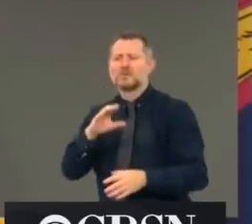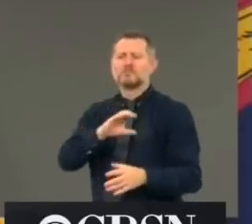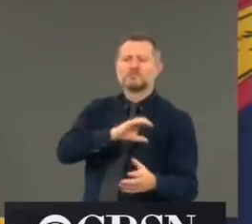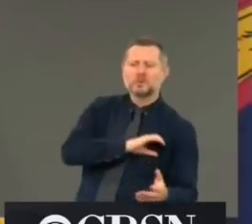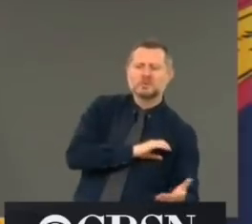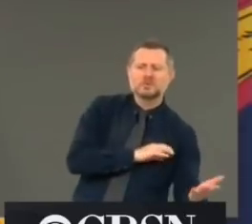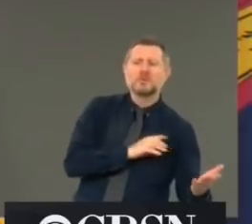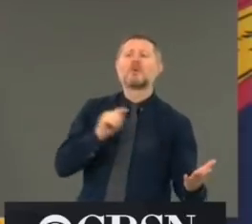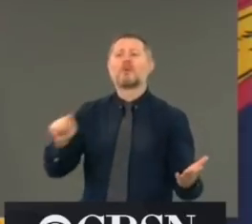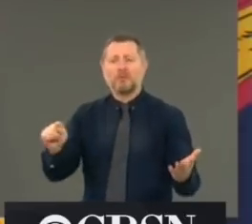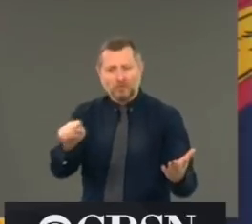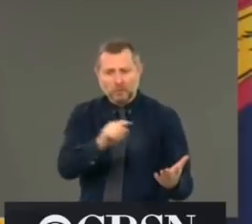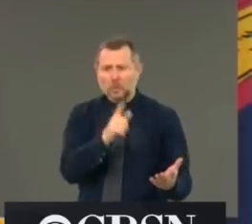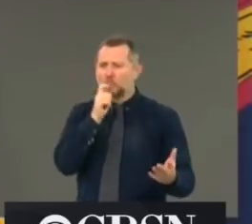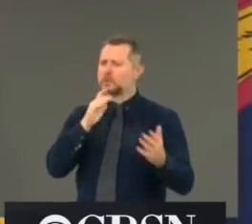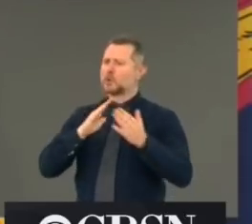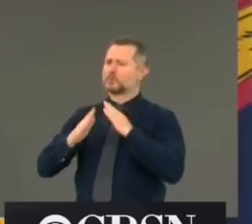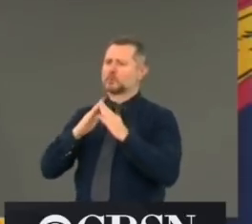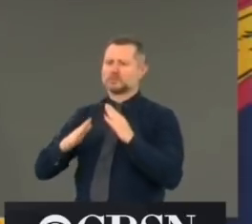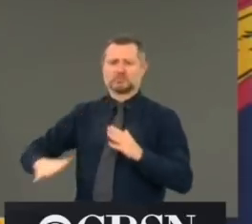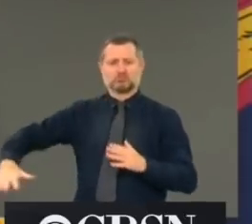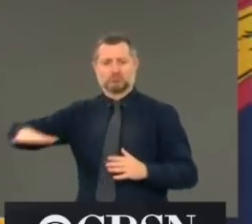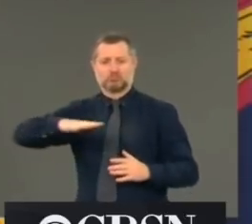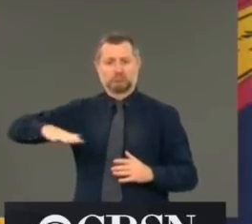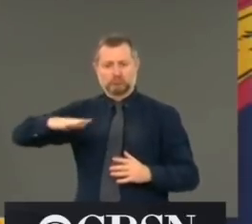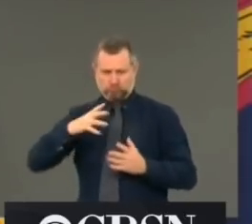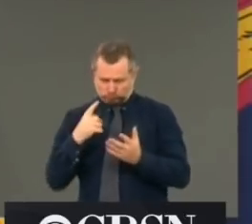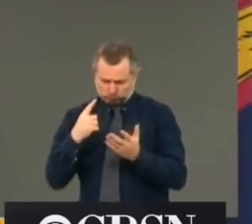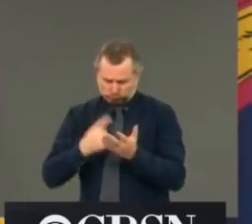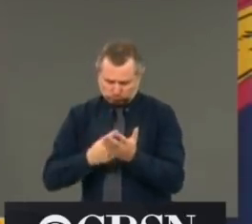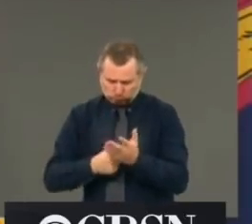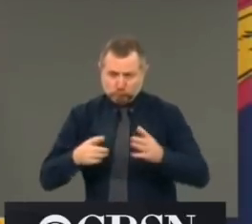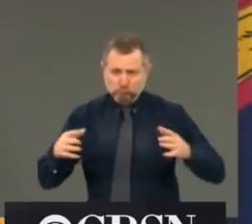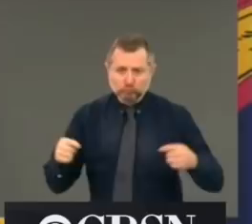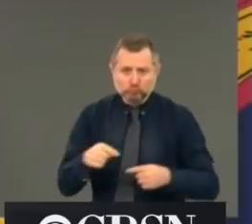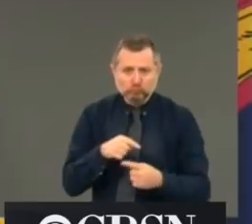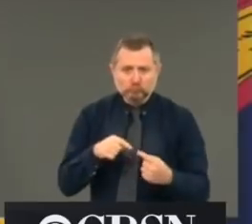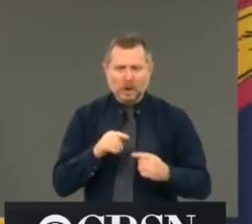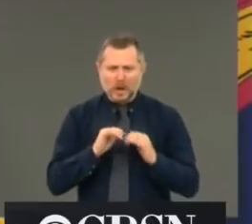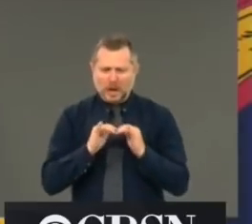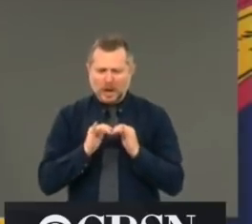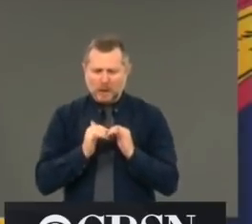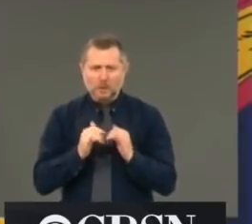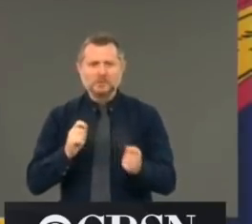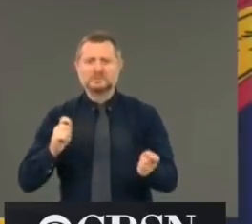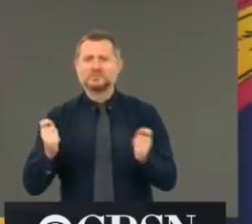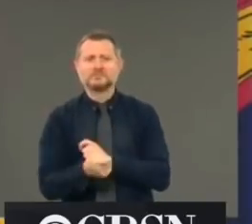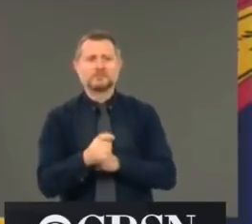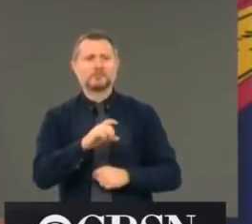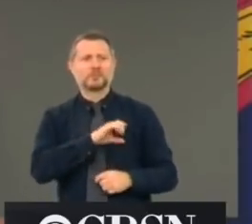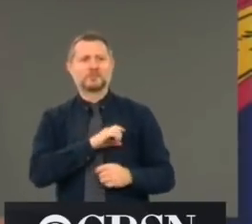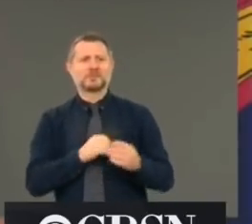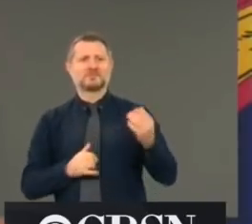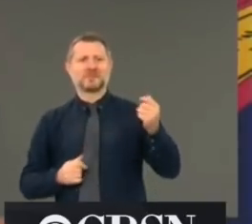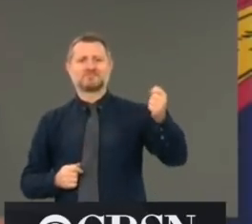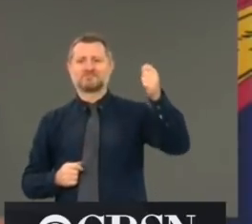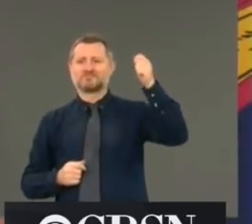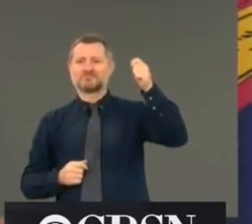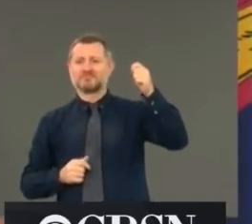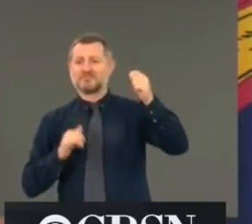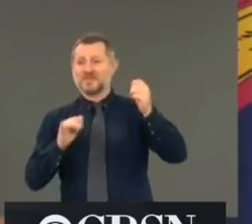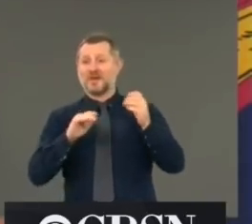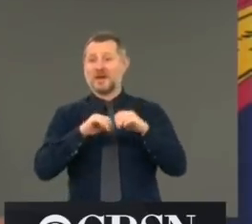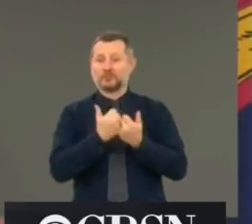other stakeholders. How do we redesign the police department? We start with this. It's a blank piece of